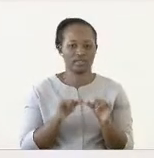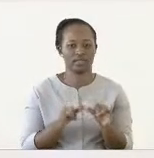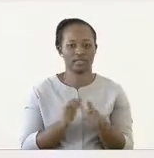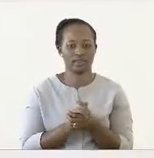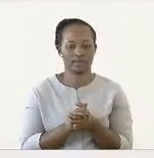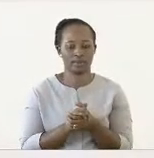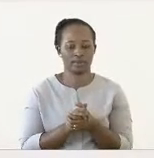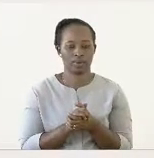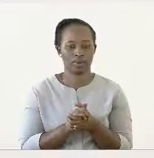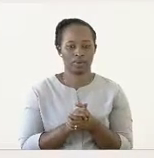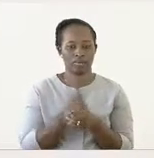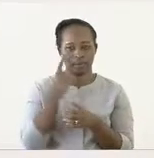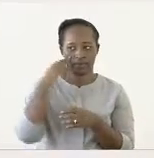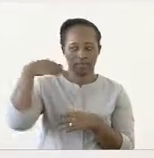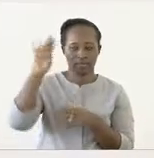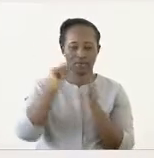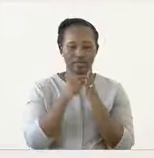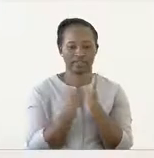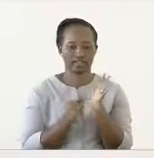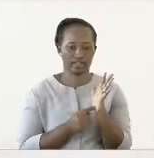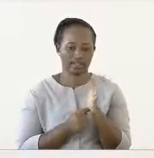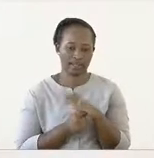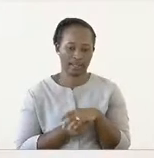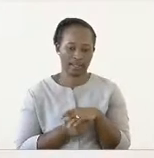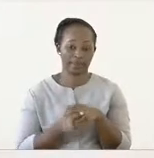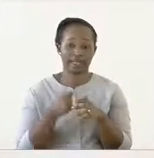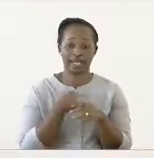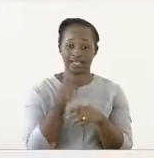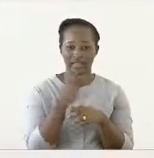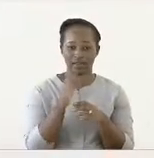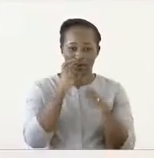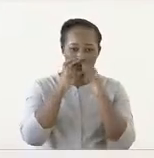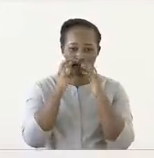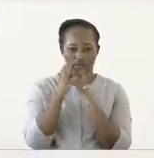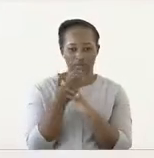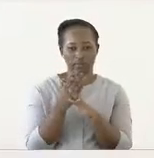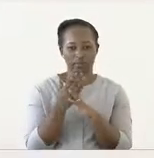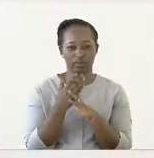right? Regardless of external factors, all right? I said communication